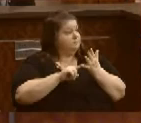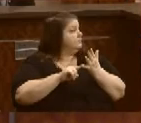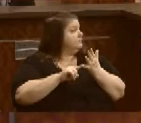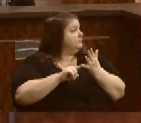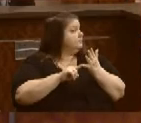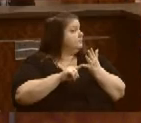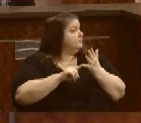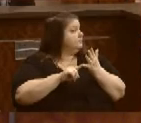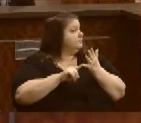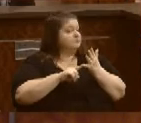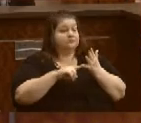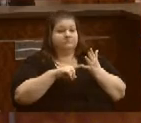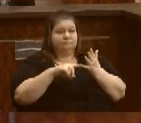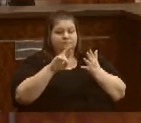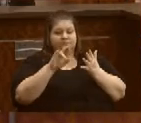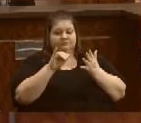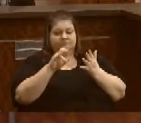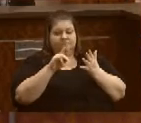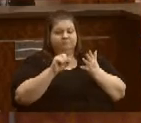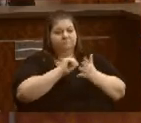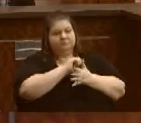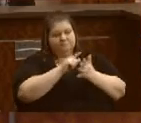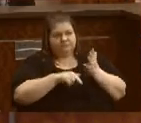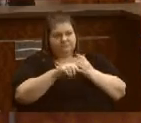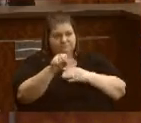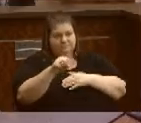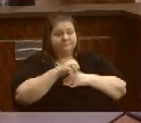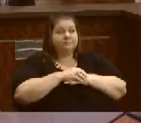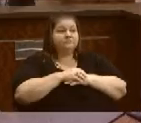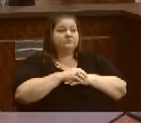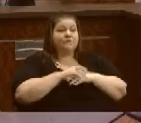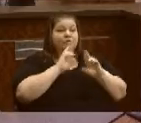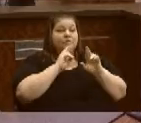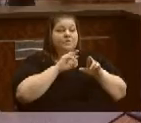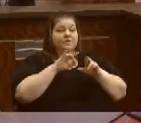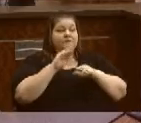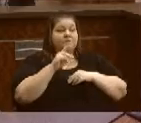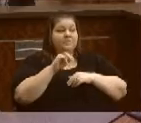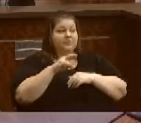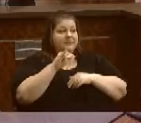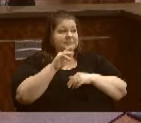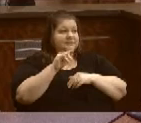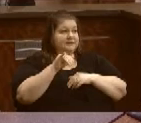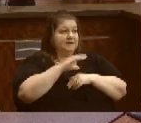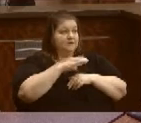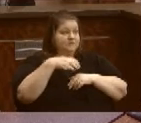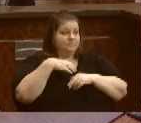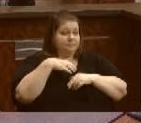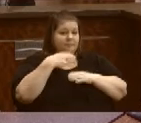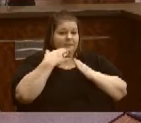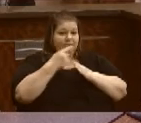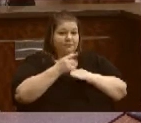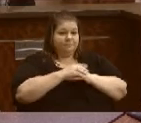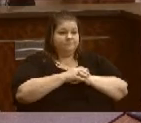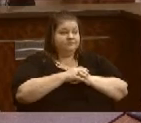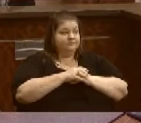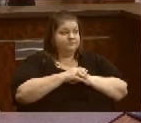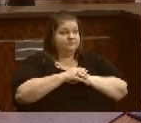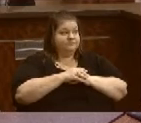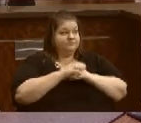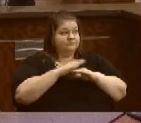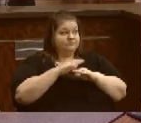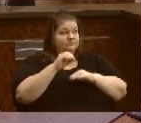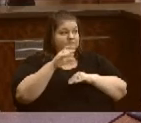I vote yes. President Ricks? Yes. Report of the Mayor and City Council, Ms. Nicholas. Thank you. On